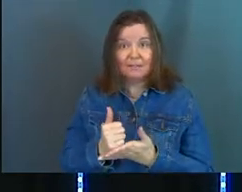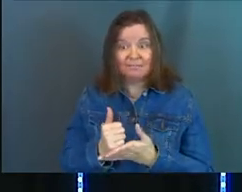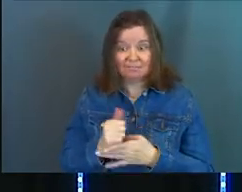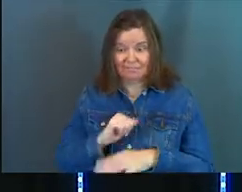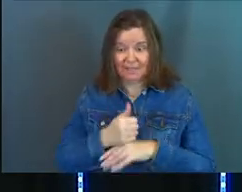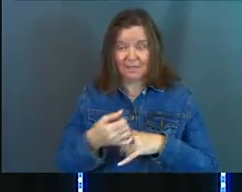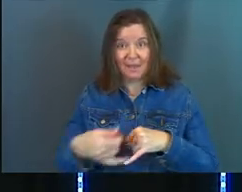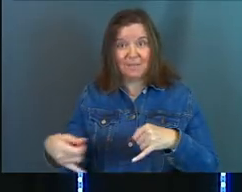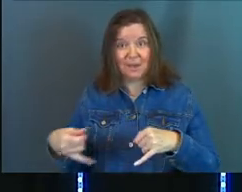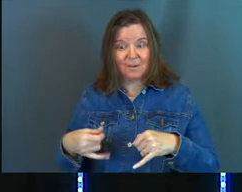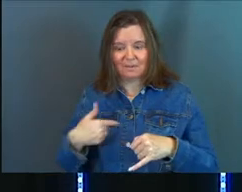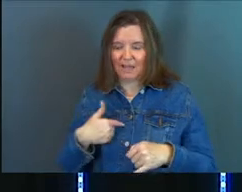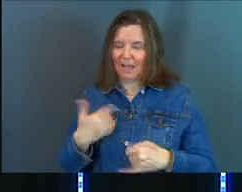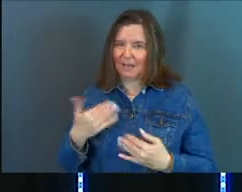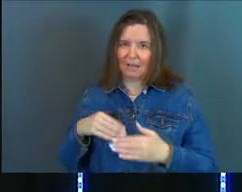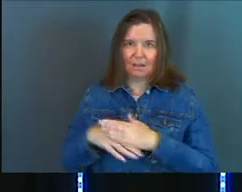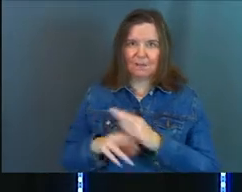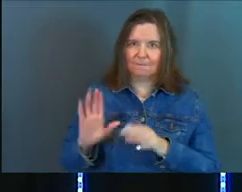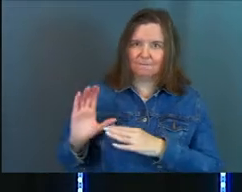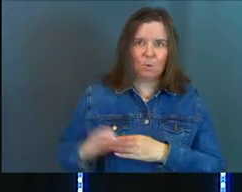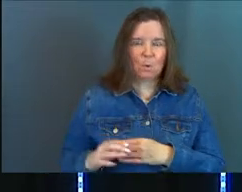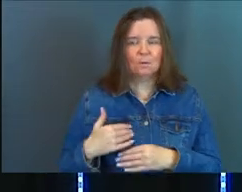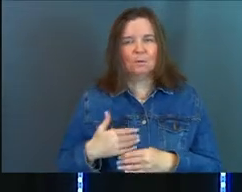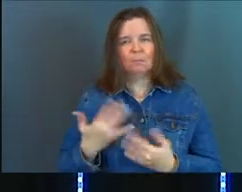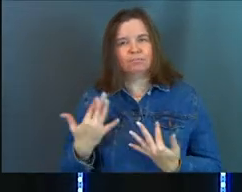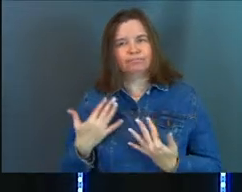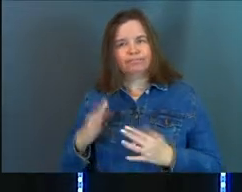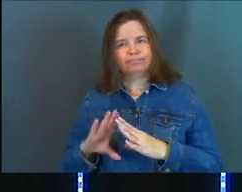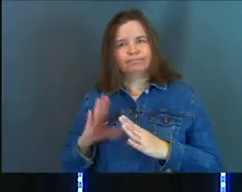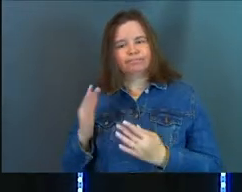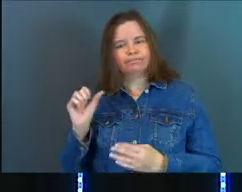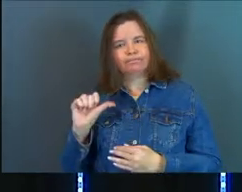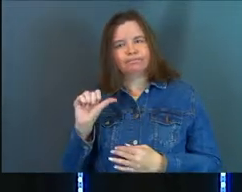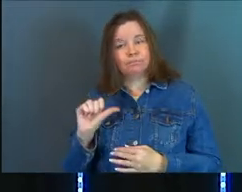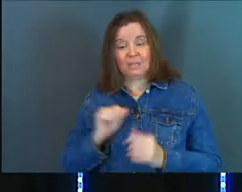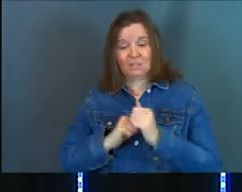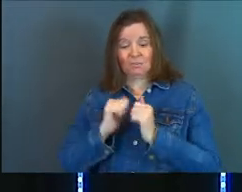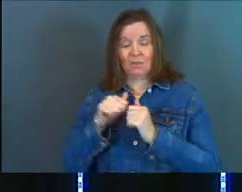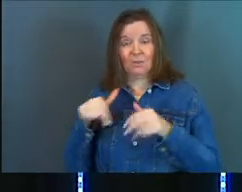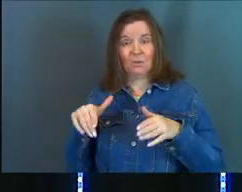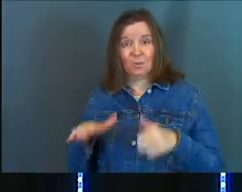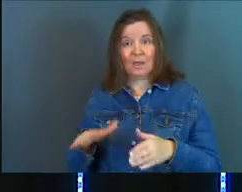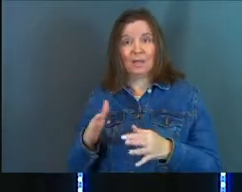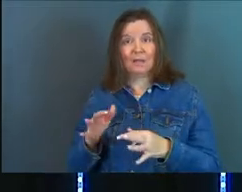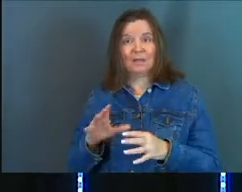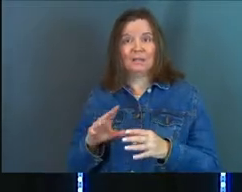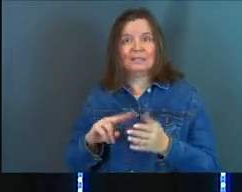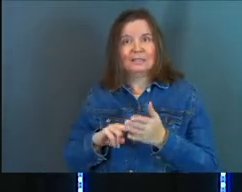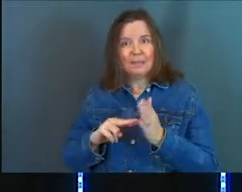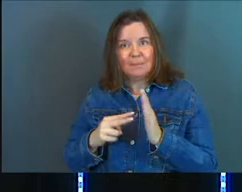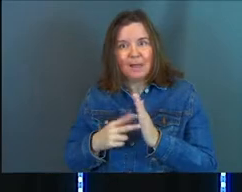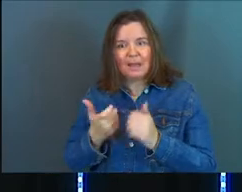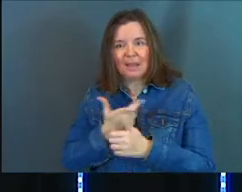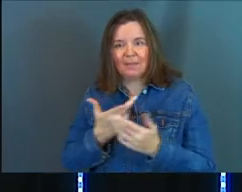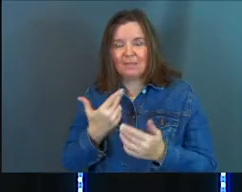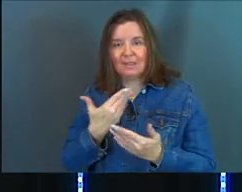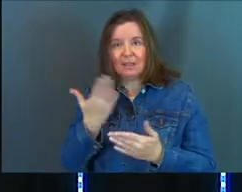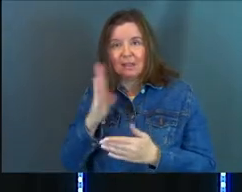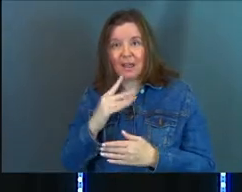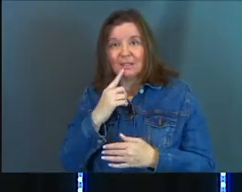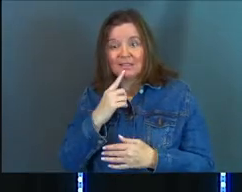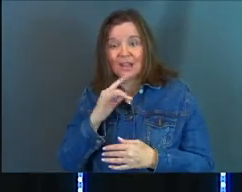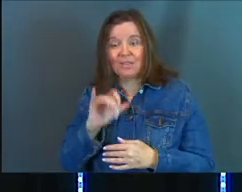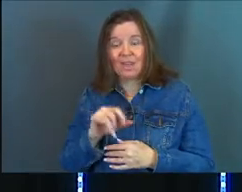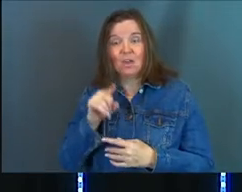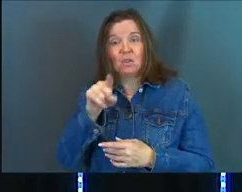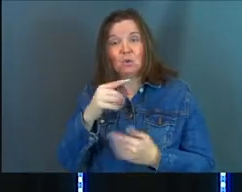on, second service. Come on. See, God structured it this way, and it's implied in everything that God said